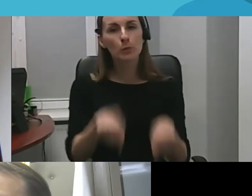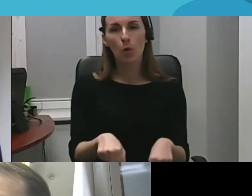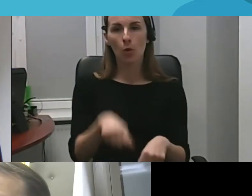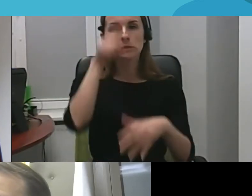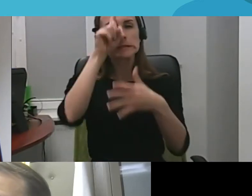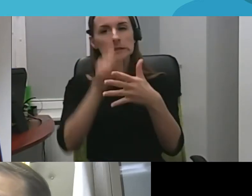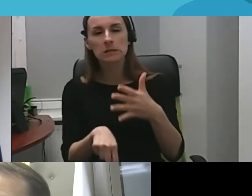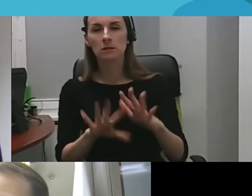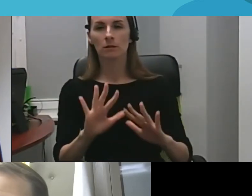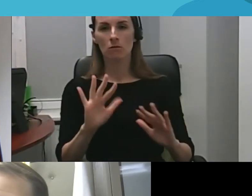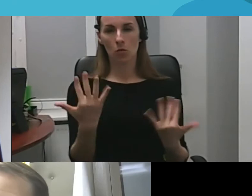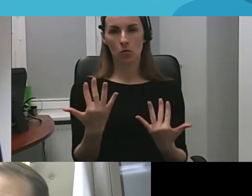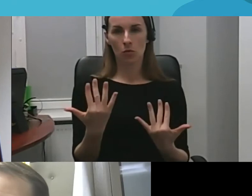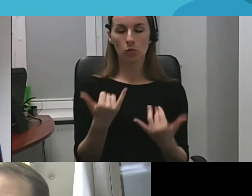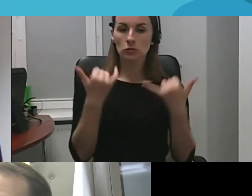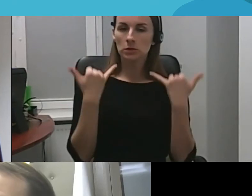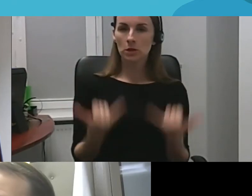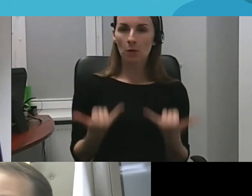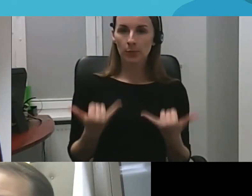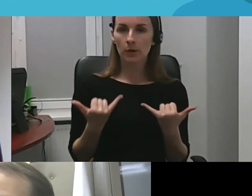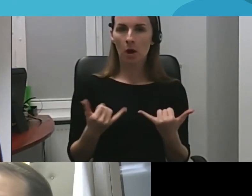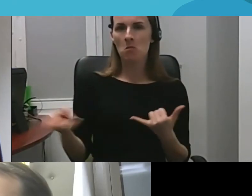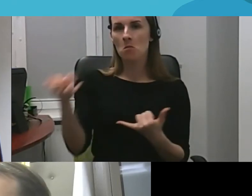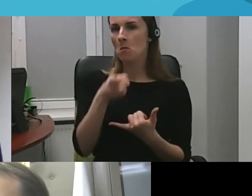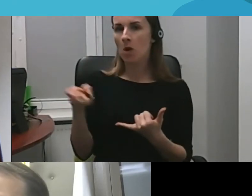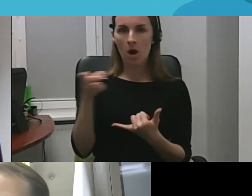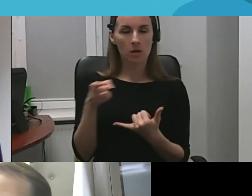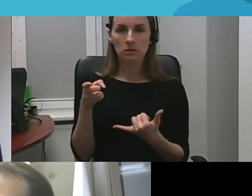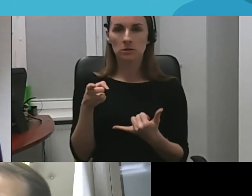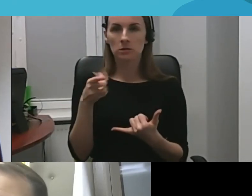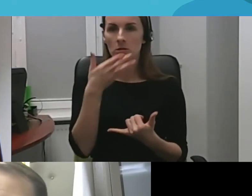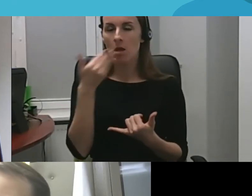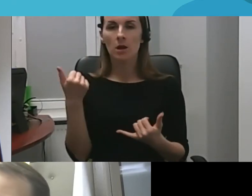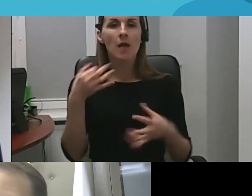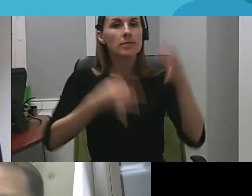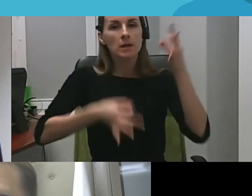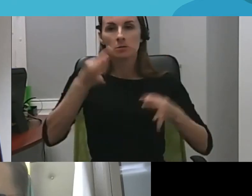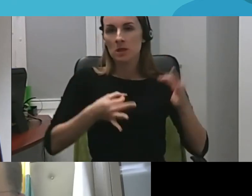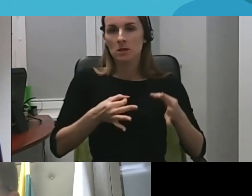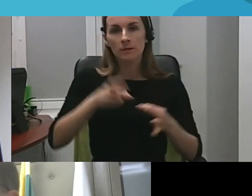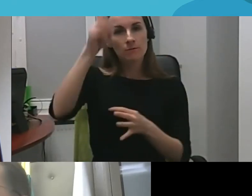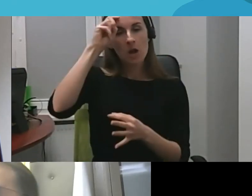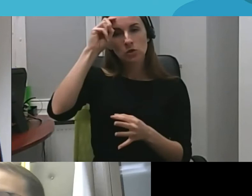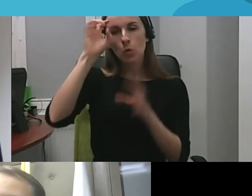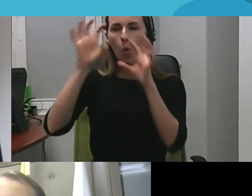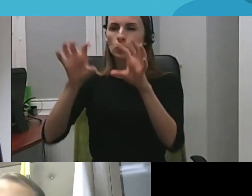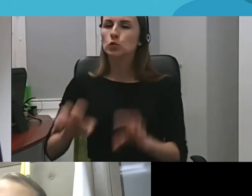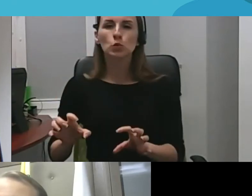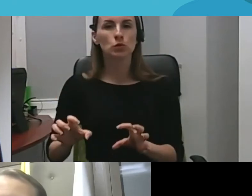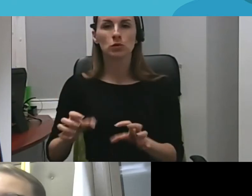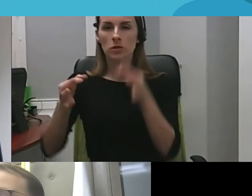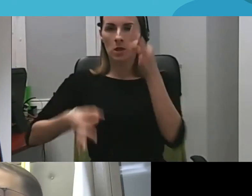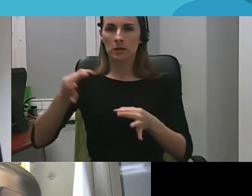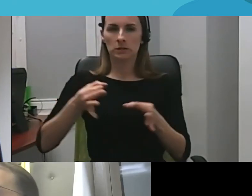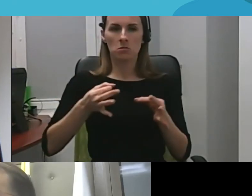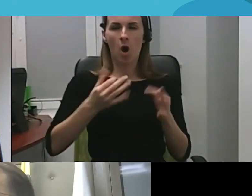currently there is no judicial authority in Belarus, neither constitutional court nor the Supreme Court nor any ordinary court